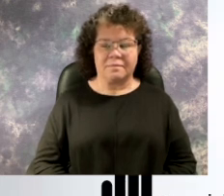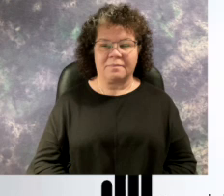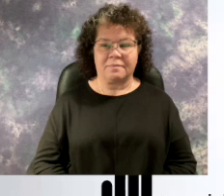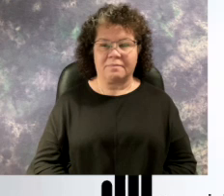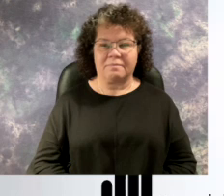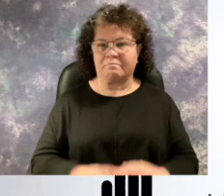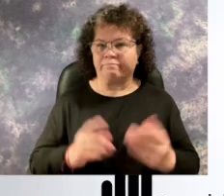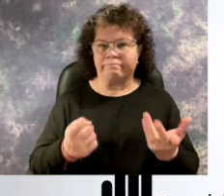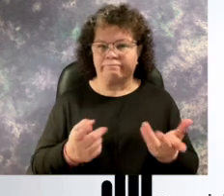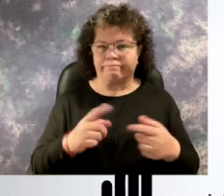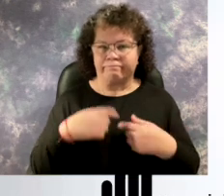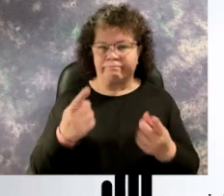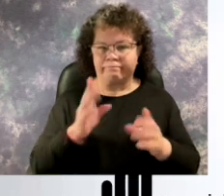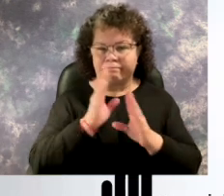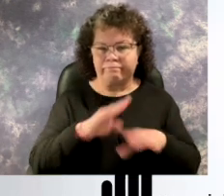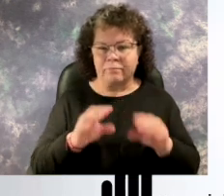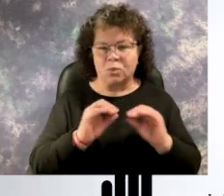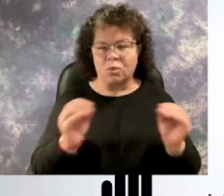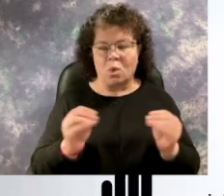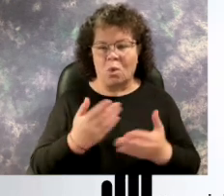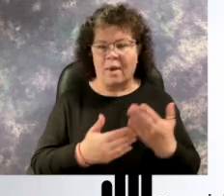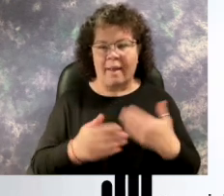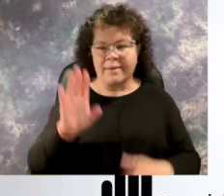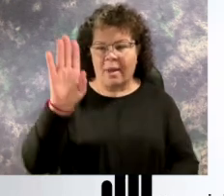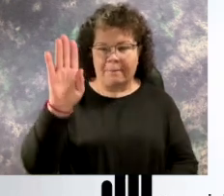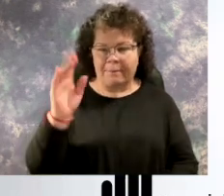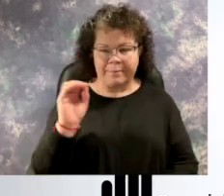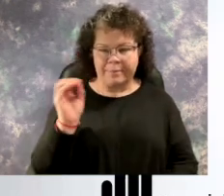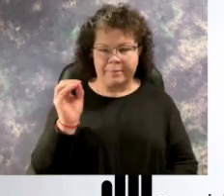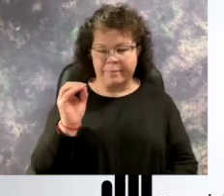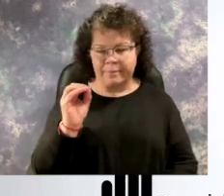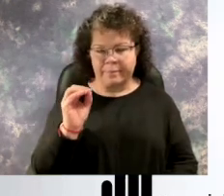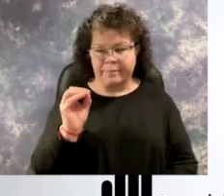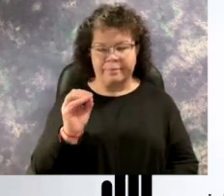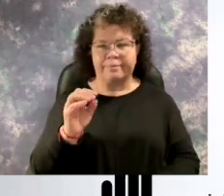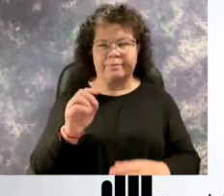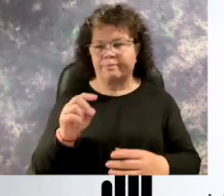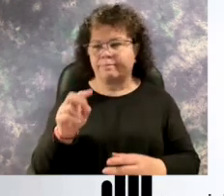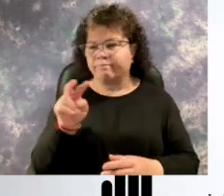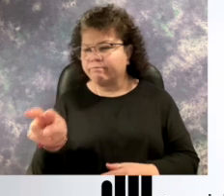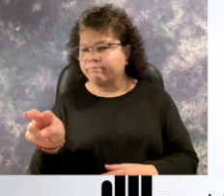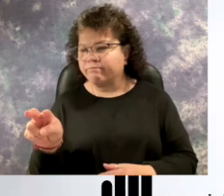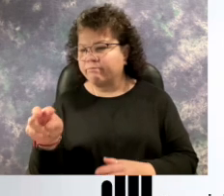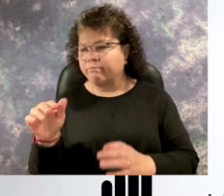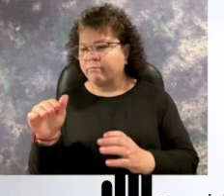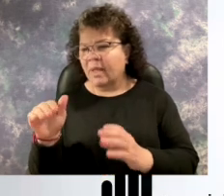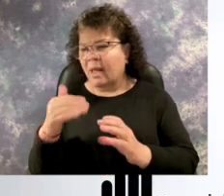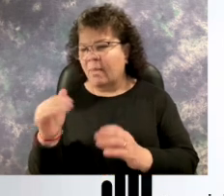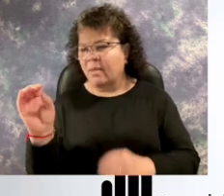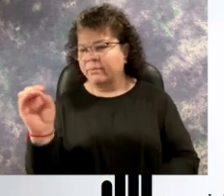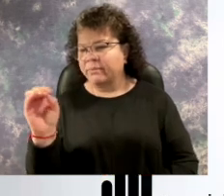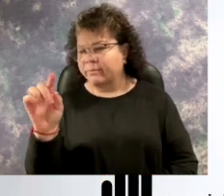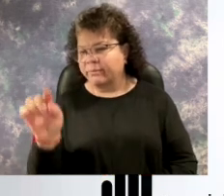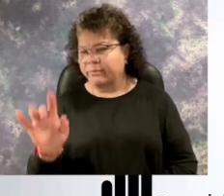Not seeing any raised hands for the open Q&A, and we haven't got anything in the email inbox either, so thinking